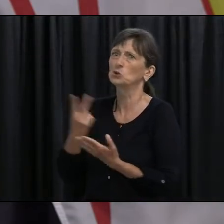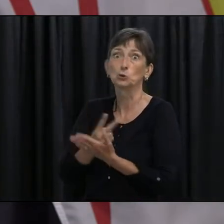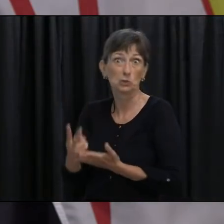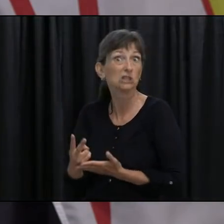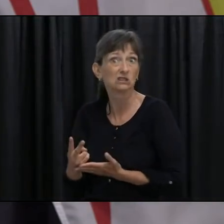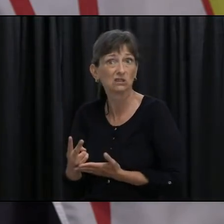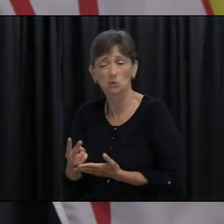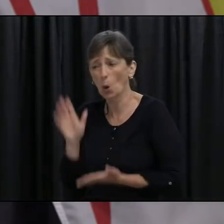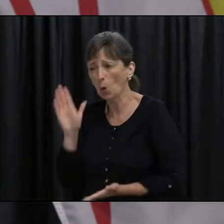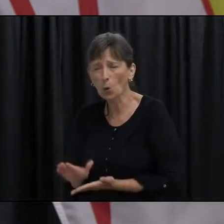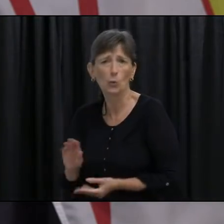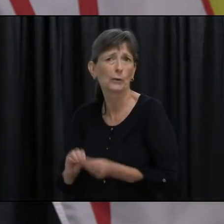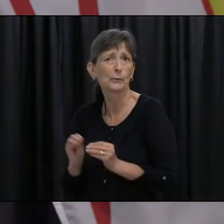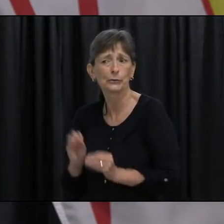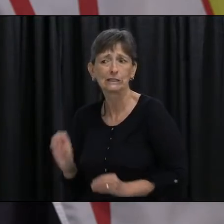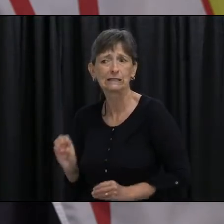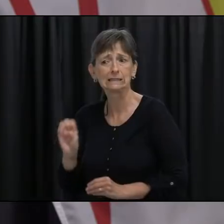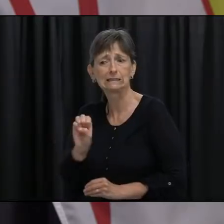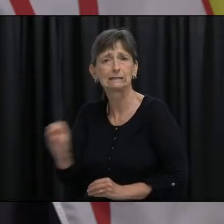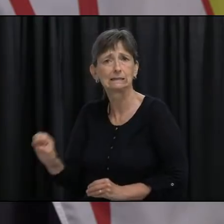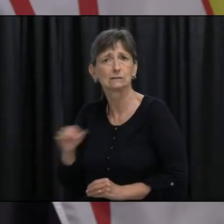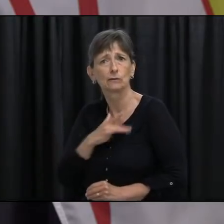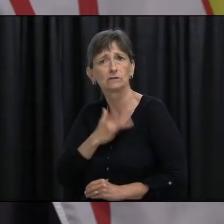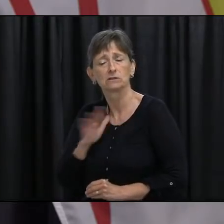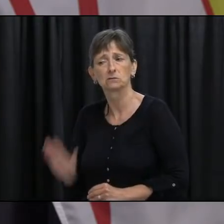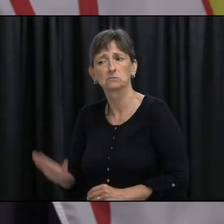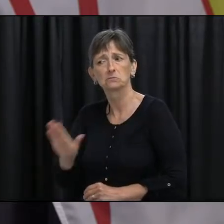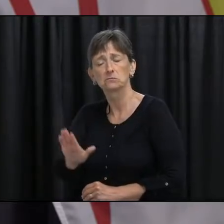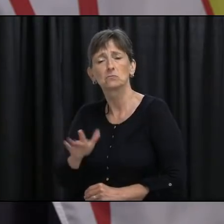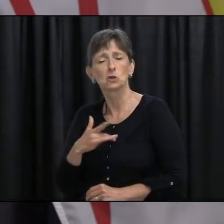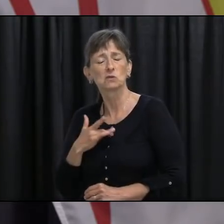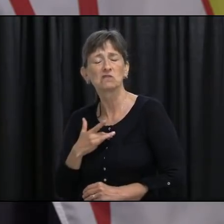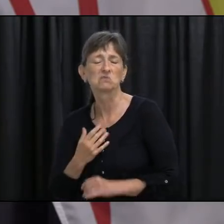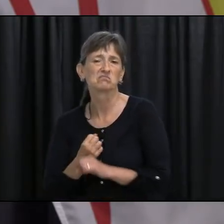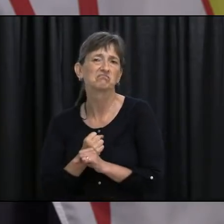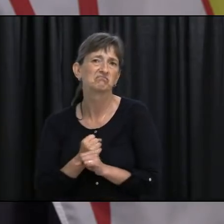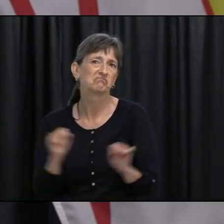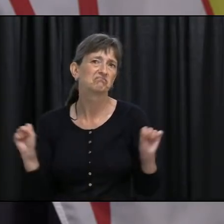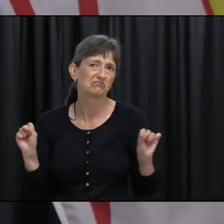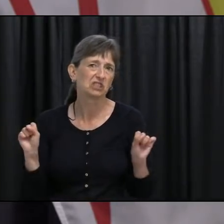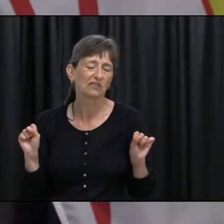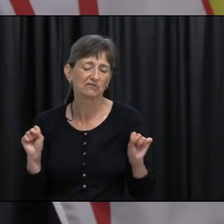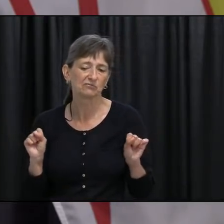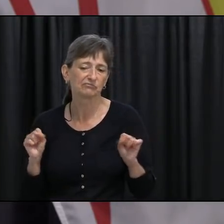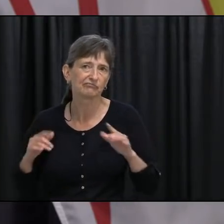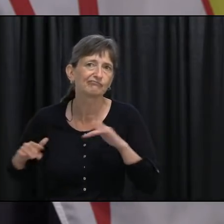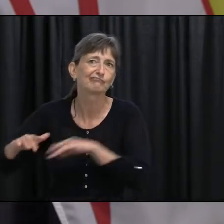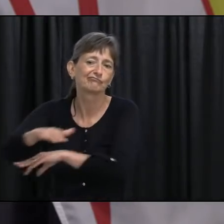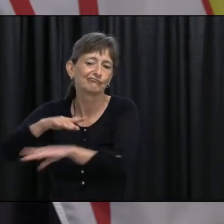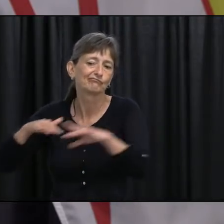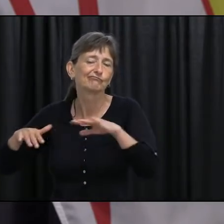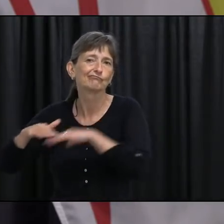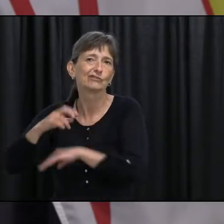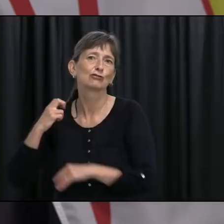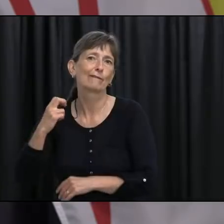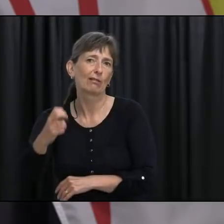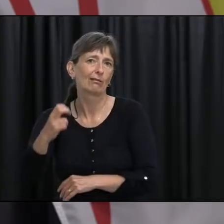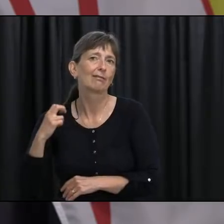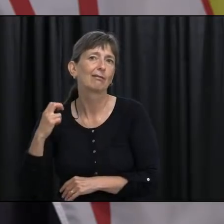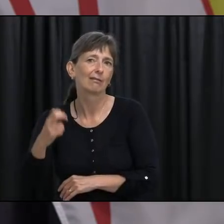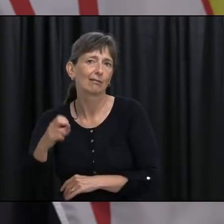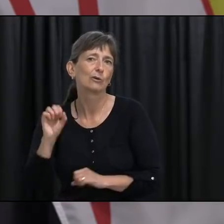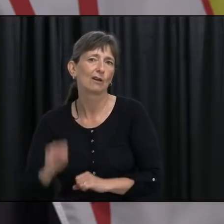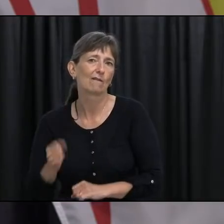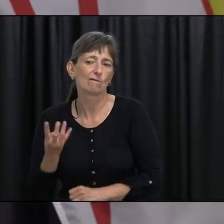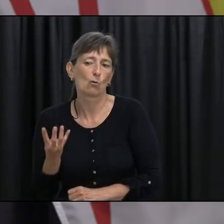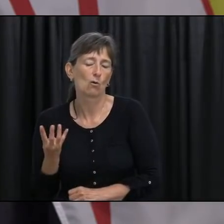for sure, and I think we can safely travel back and forth between the other